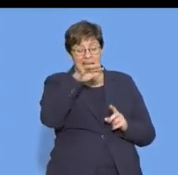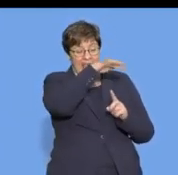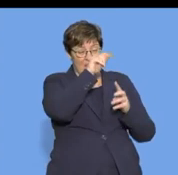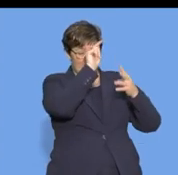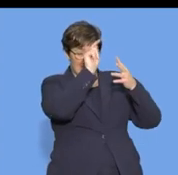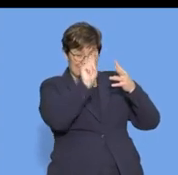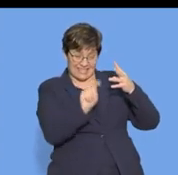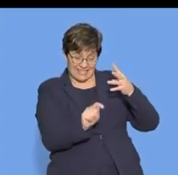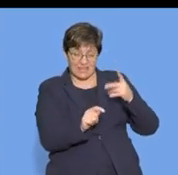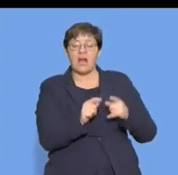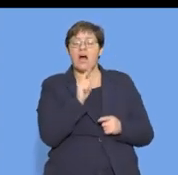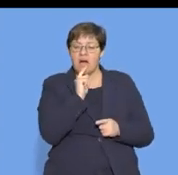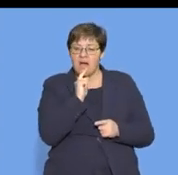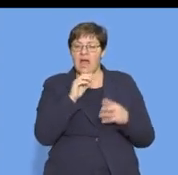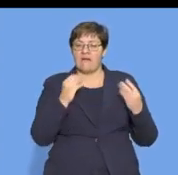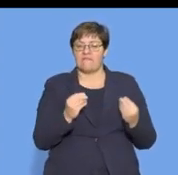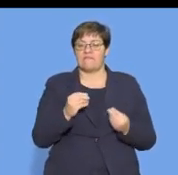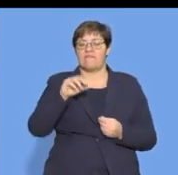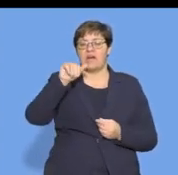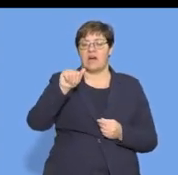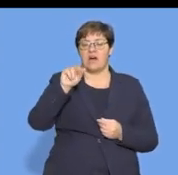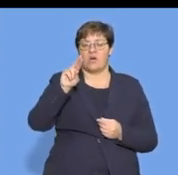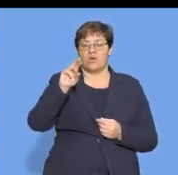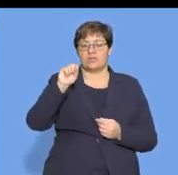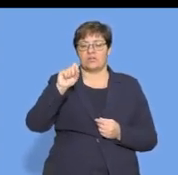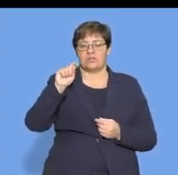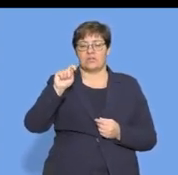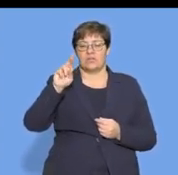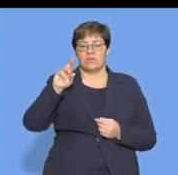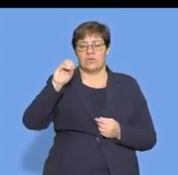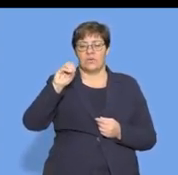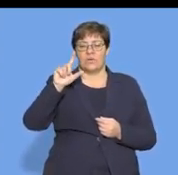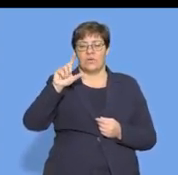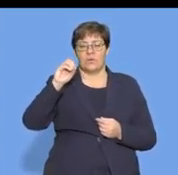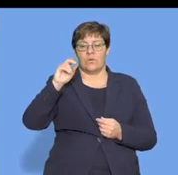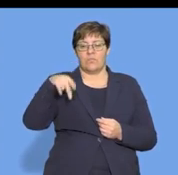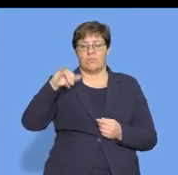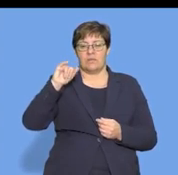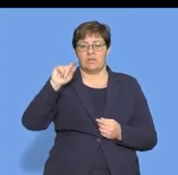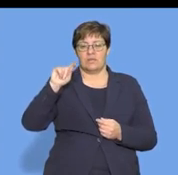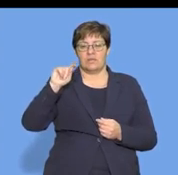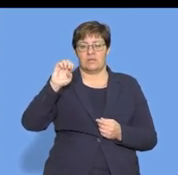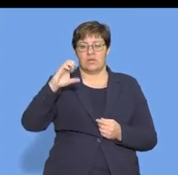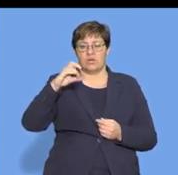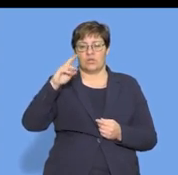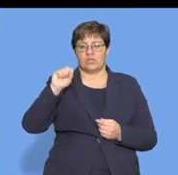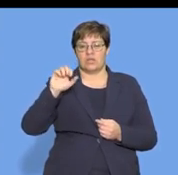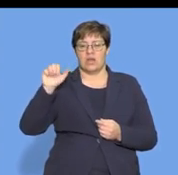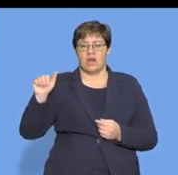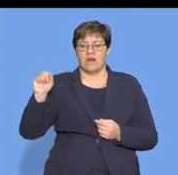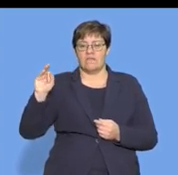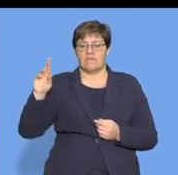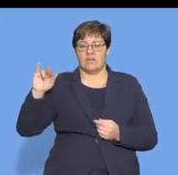or in those areas, Australopithecus africanus has been found, who lived about 3 million years